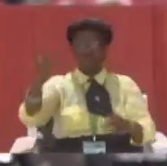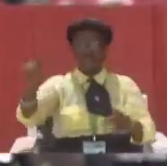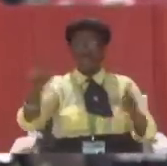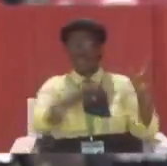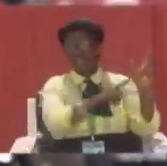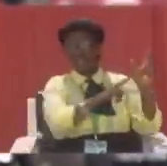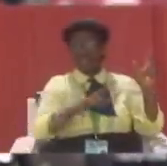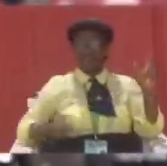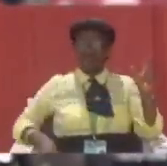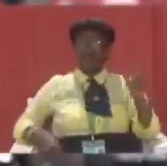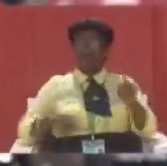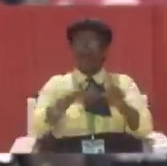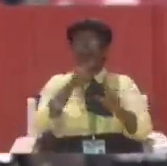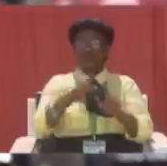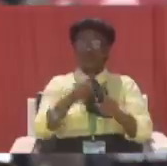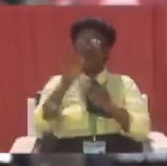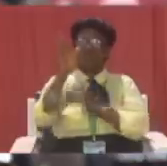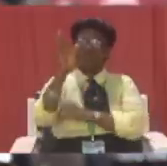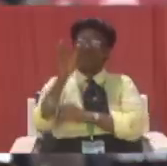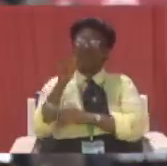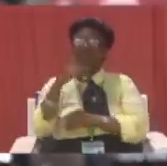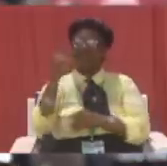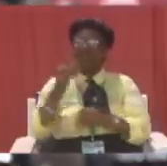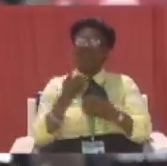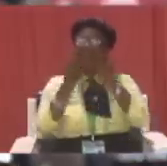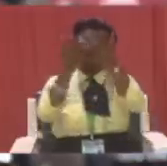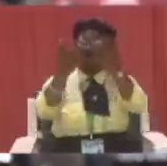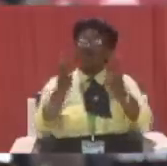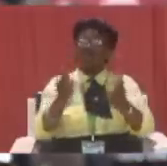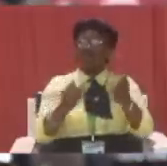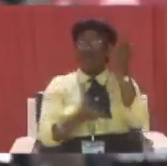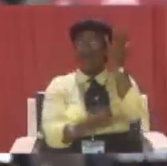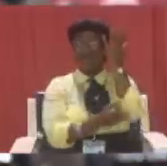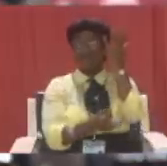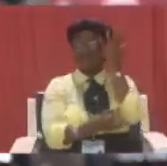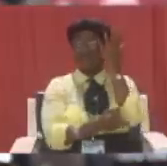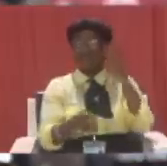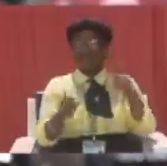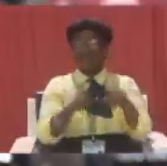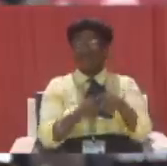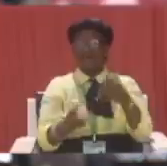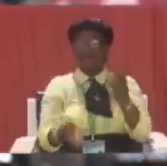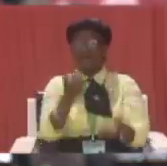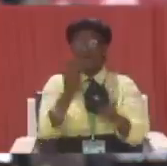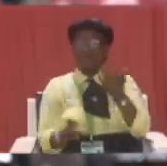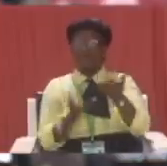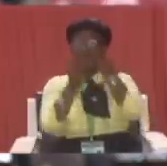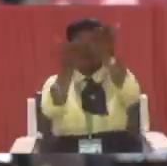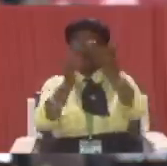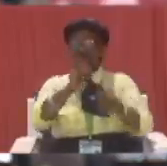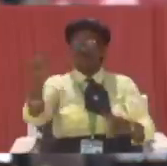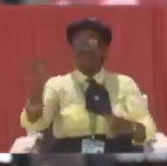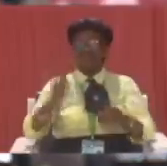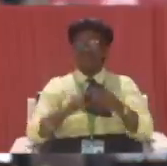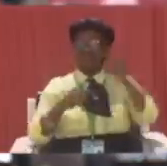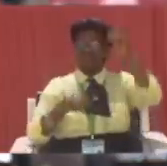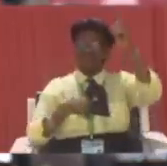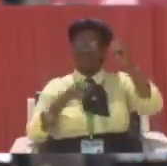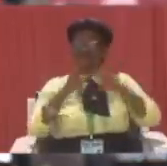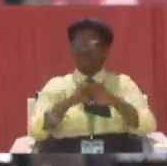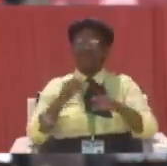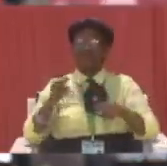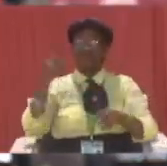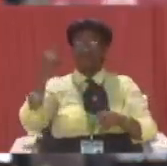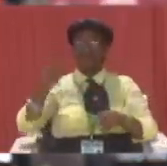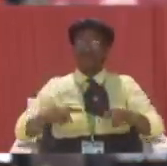When God said, go and offer Isaac as a burnt offering to me, on the way it was Isaac who reminded the